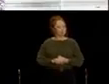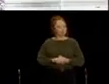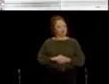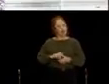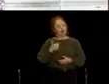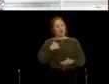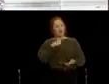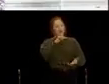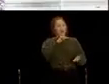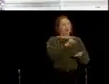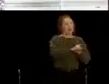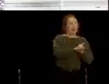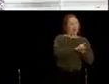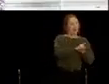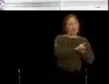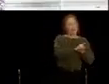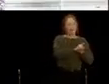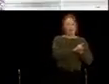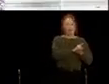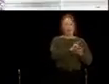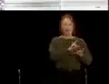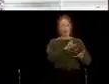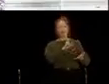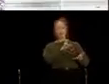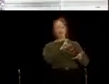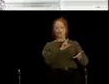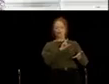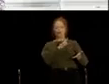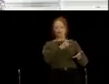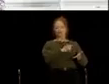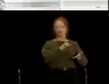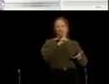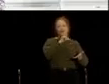love with this guy who never really liked me back.